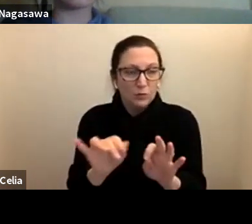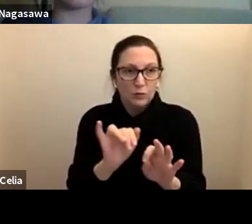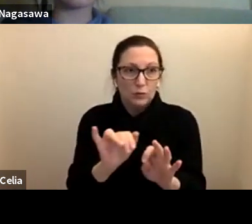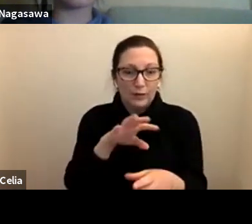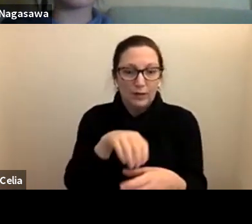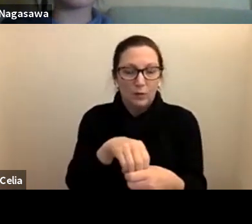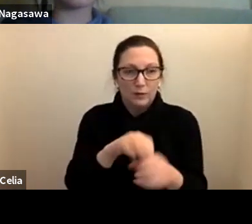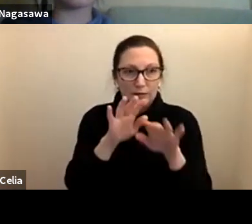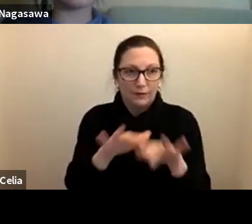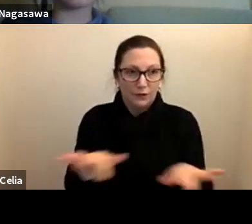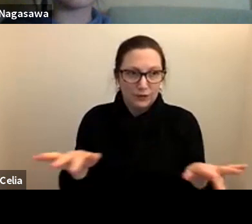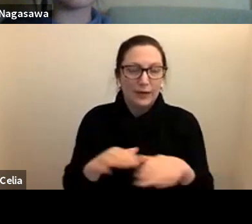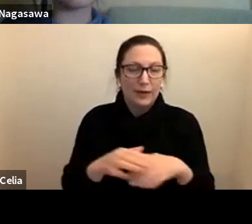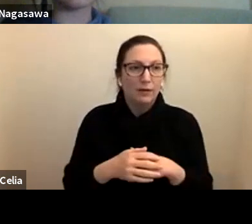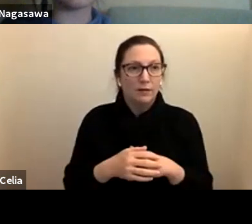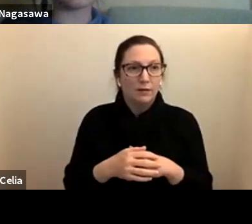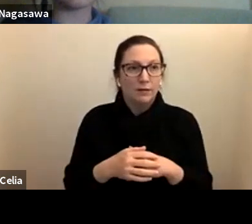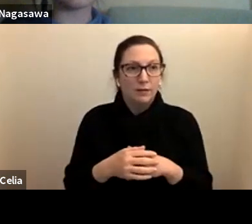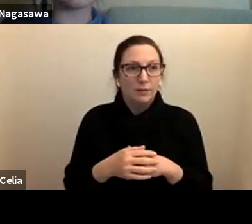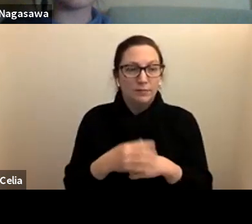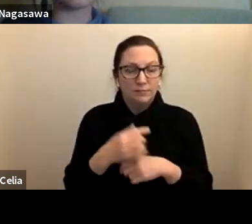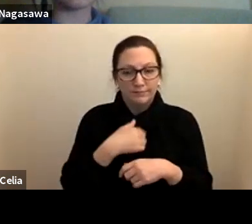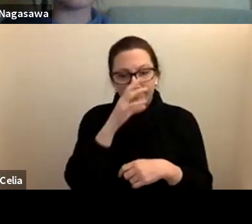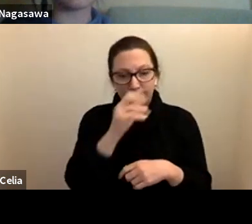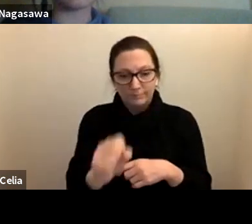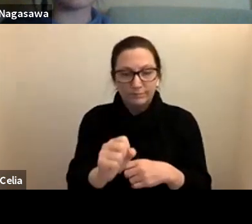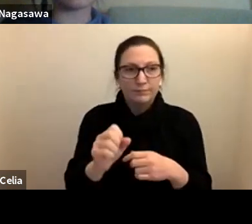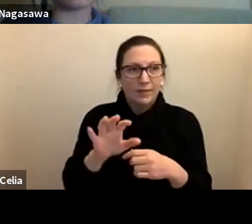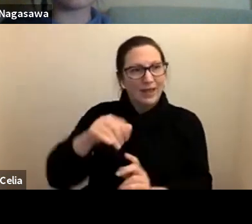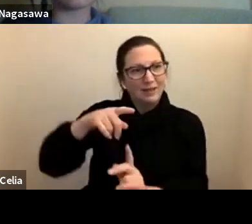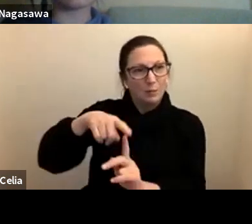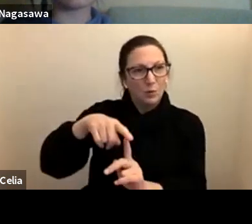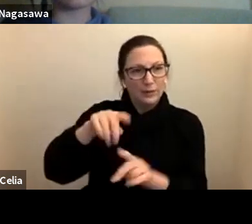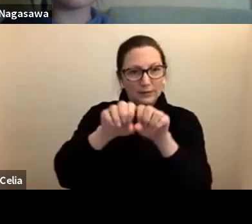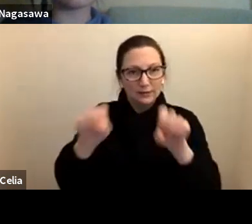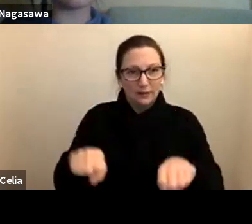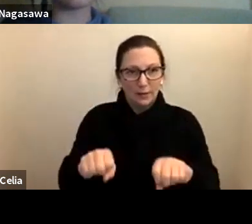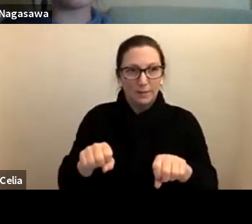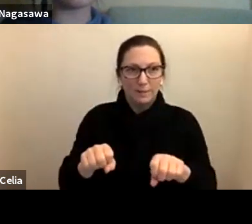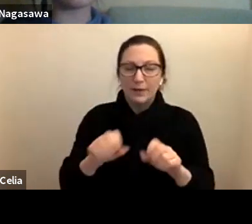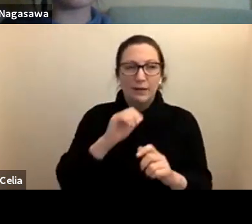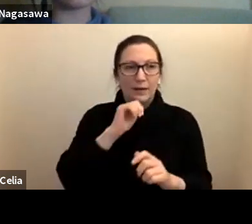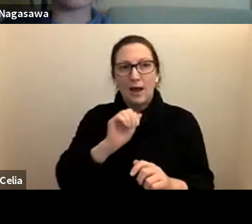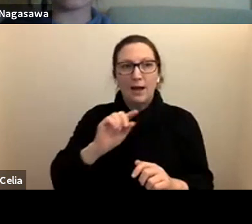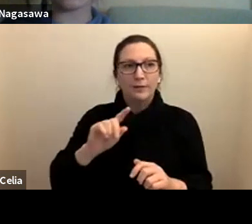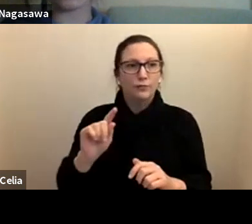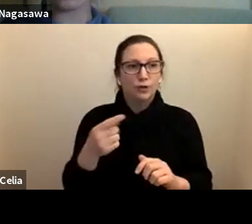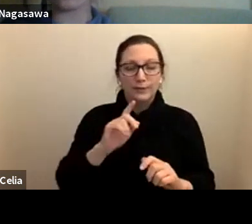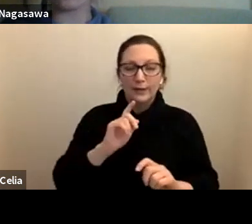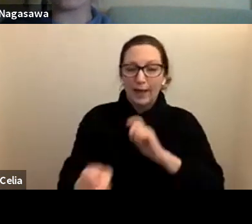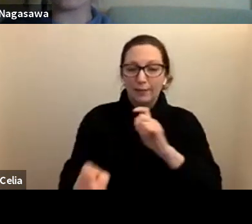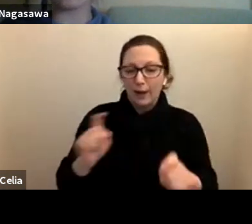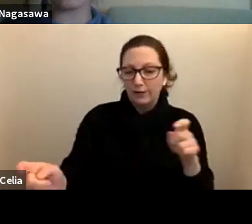was intrigued by the model where we could think about a point system as opposed to an allocation by